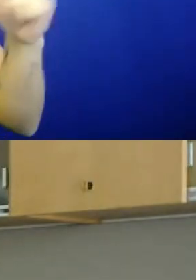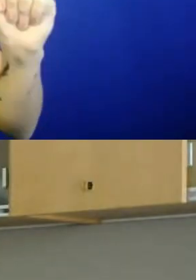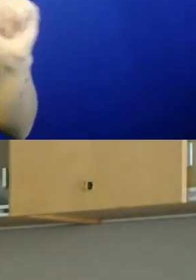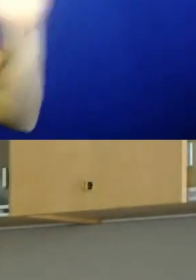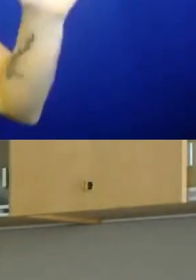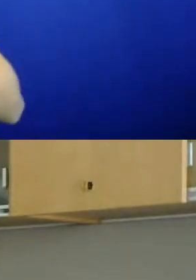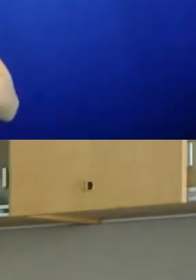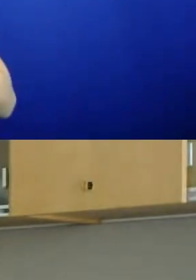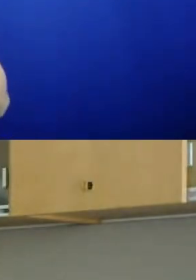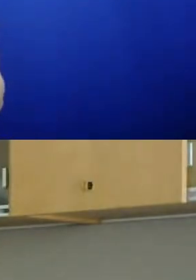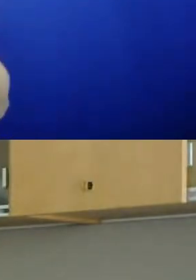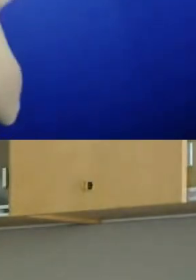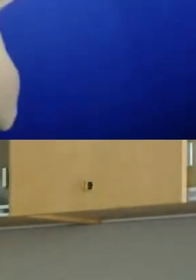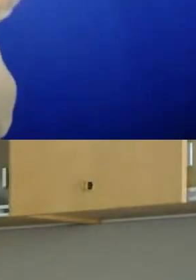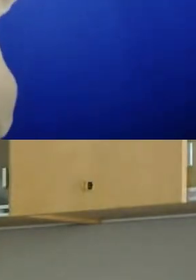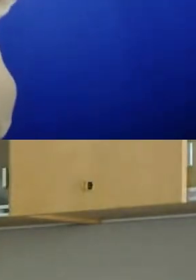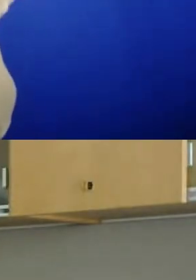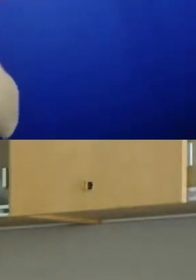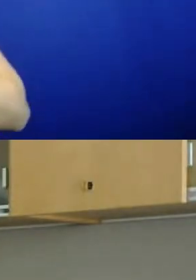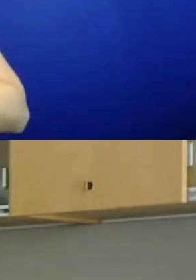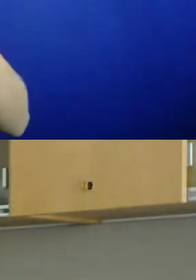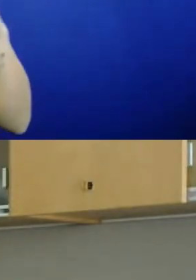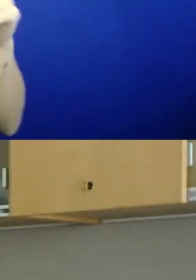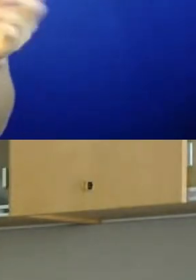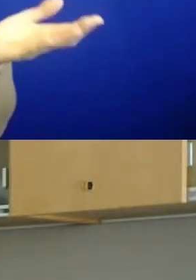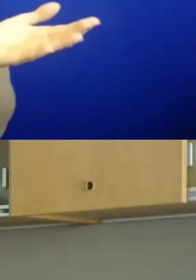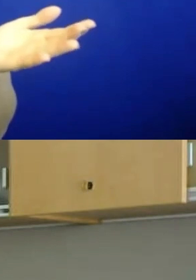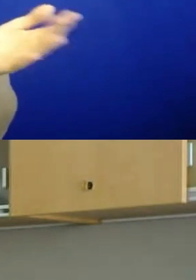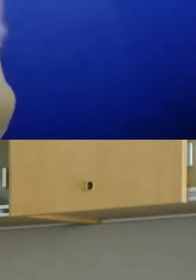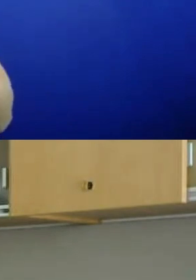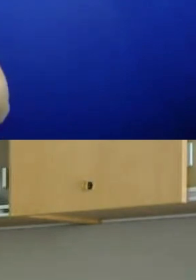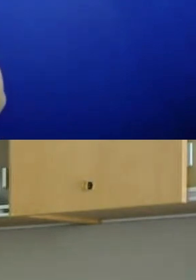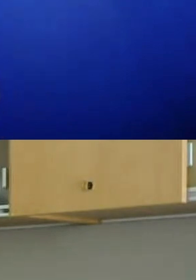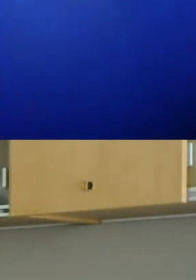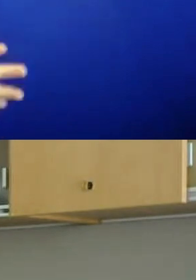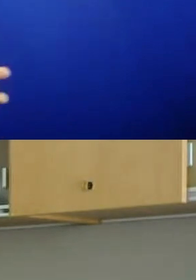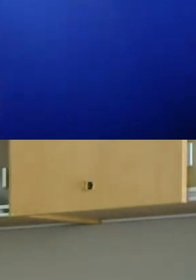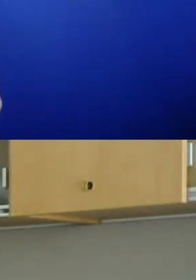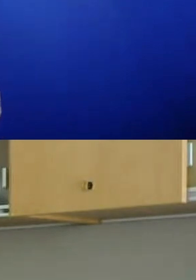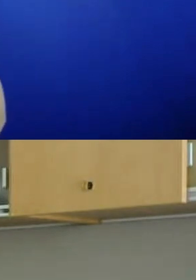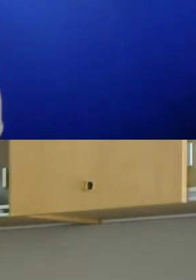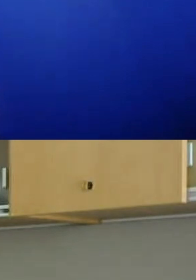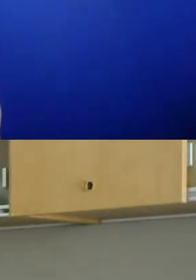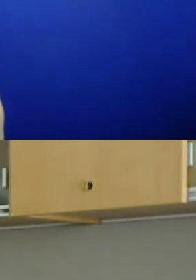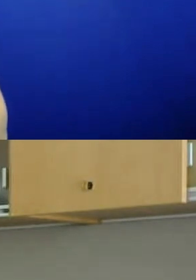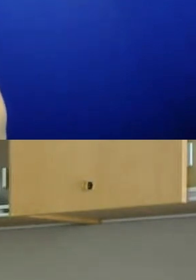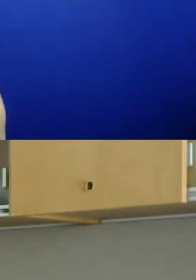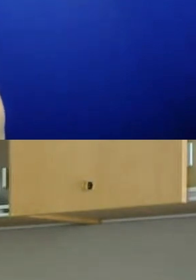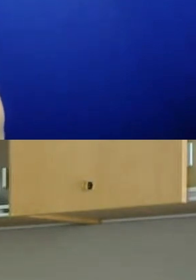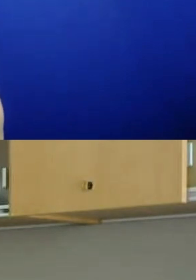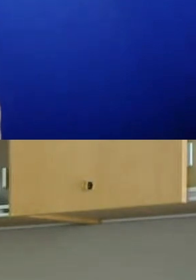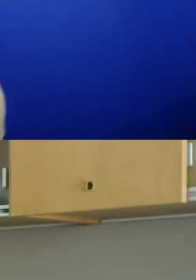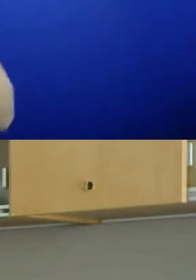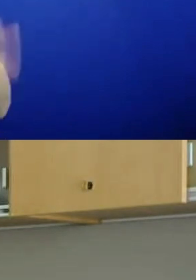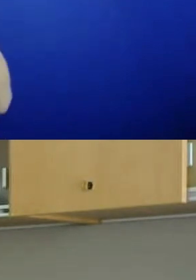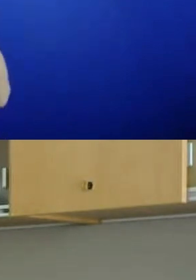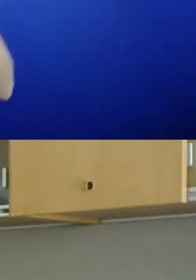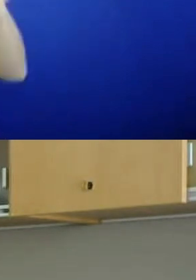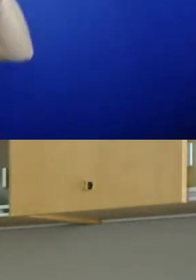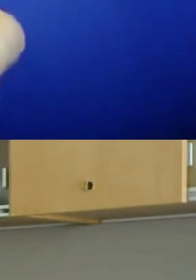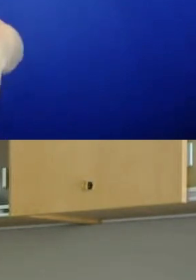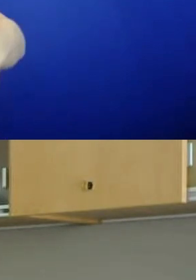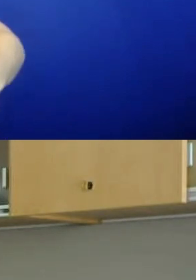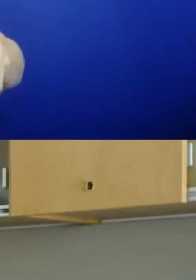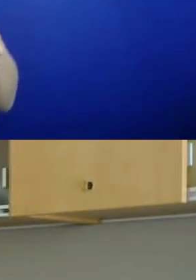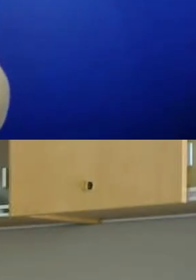recommended her getting her medical card. And I go, you better check the law. I think you have to give up your handgun